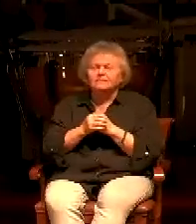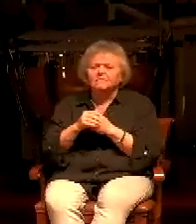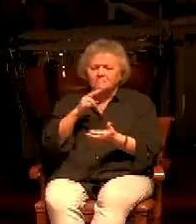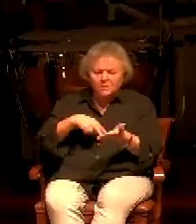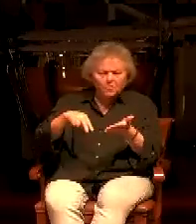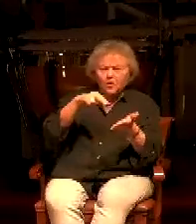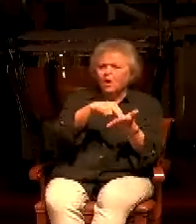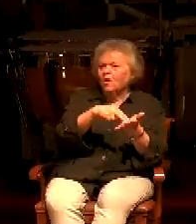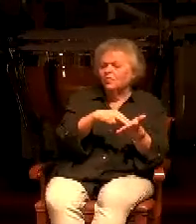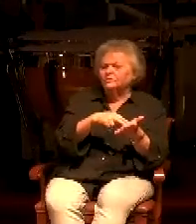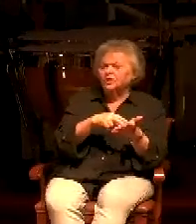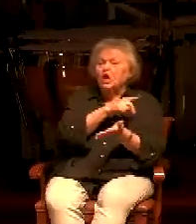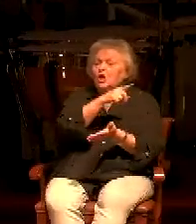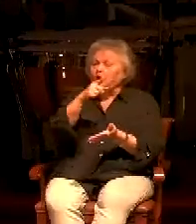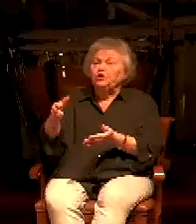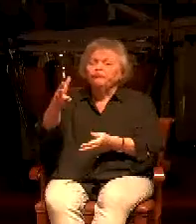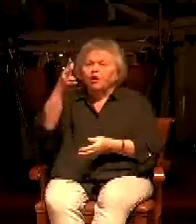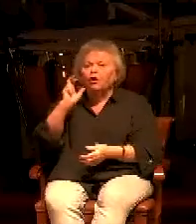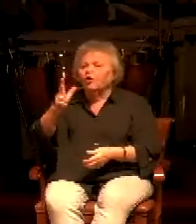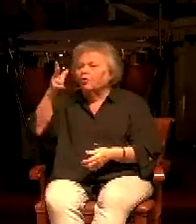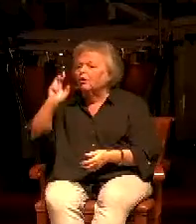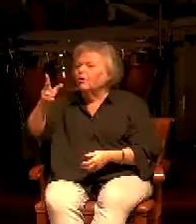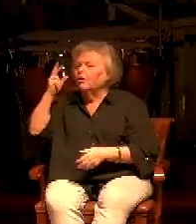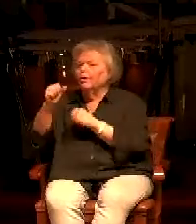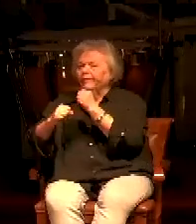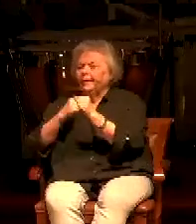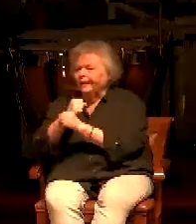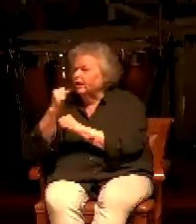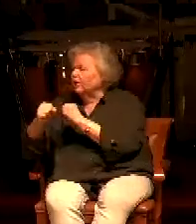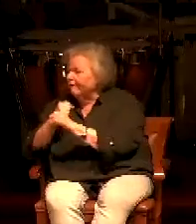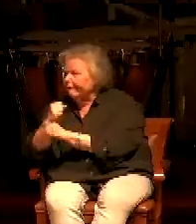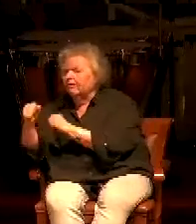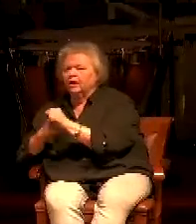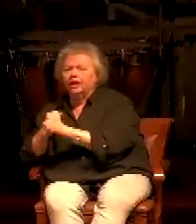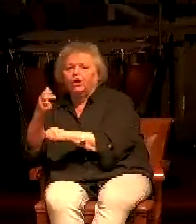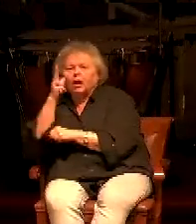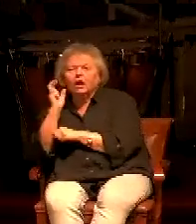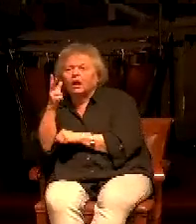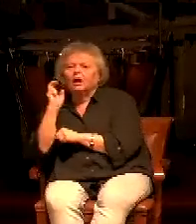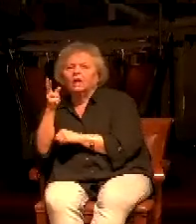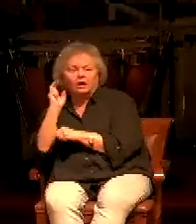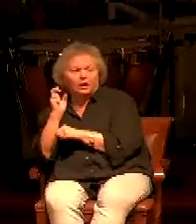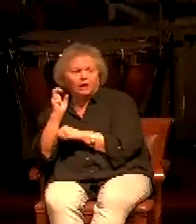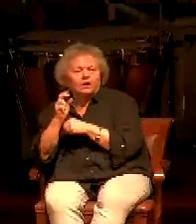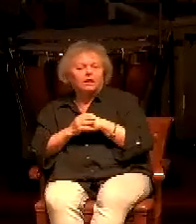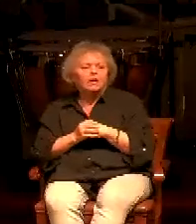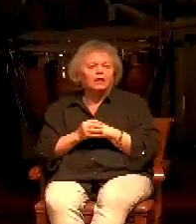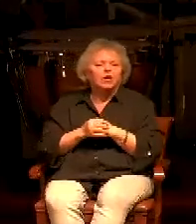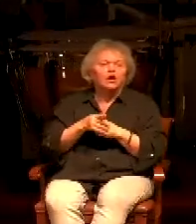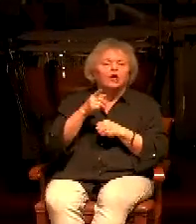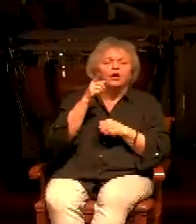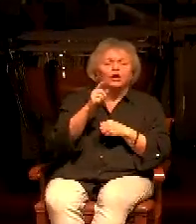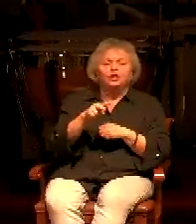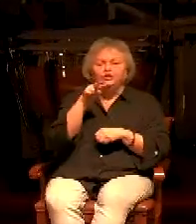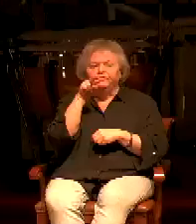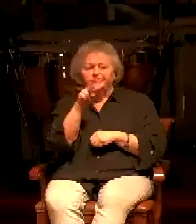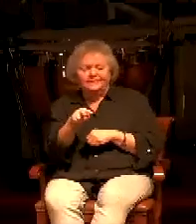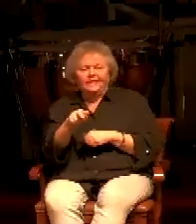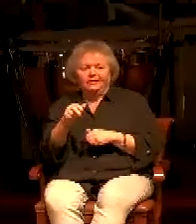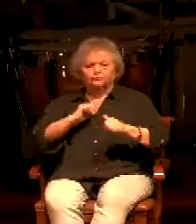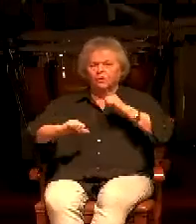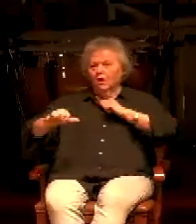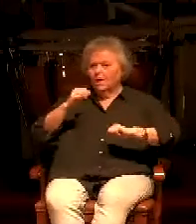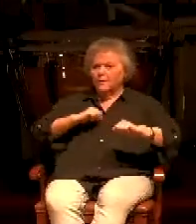story you've heard year after year after year after year. You've seen children retell it in pageants. You've heard poems and